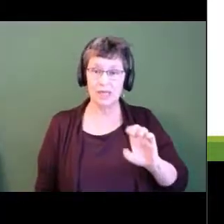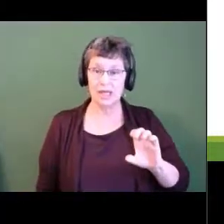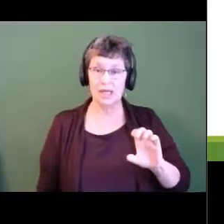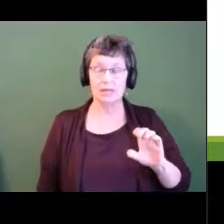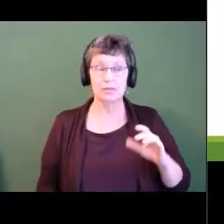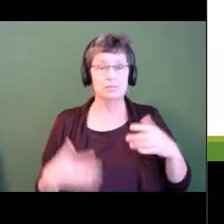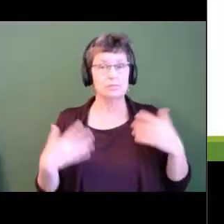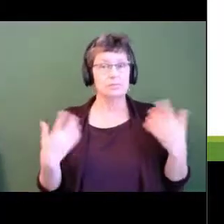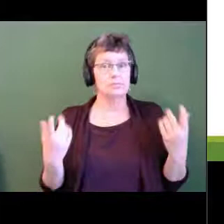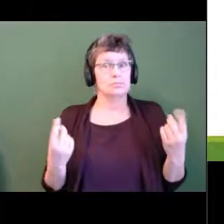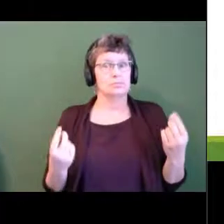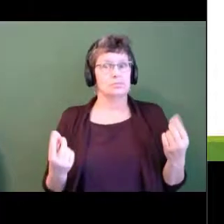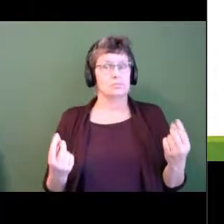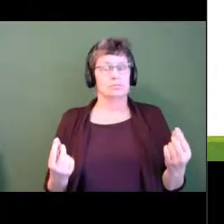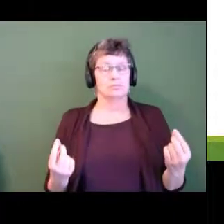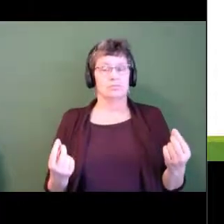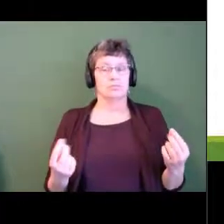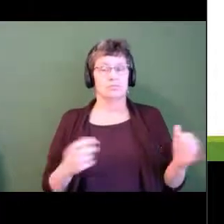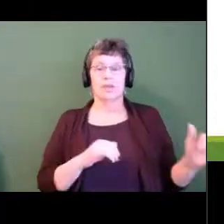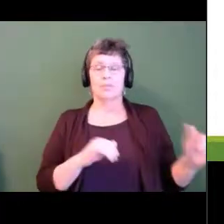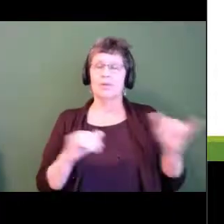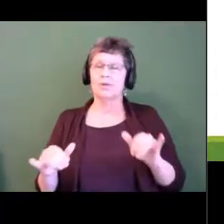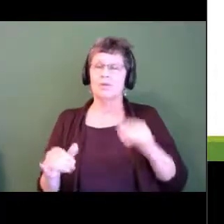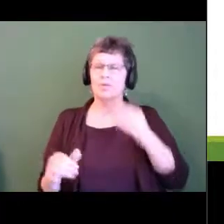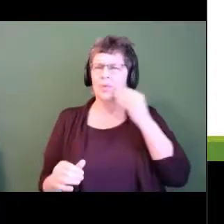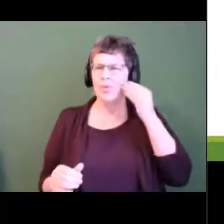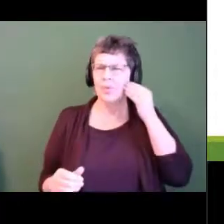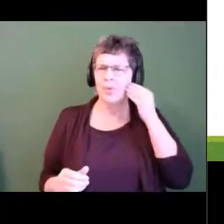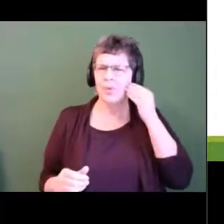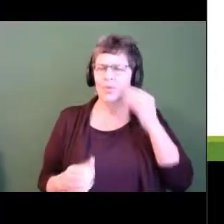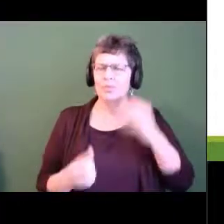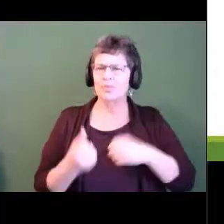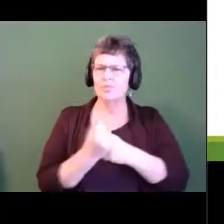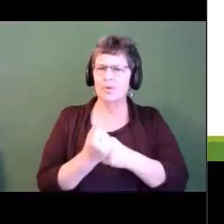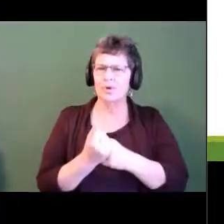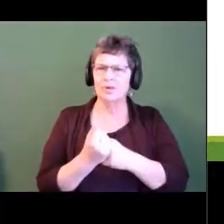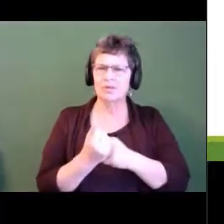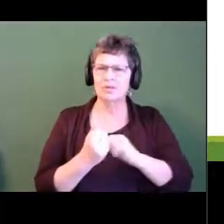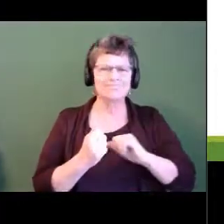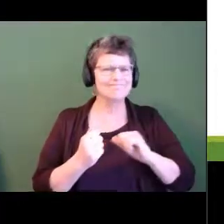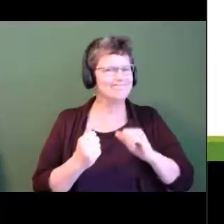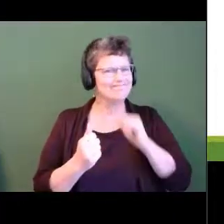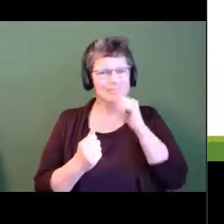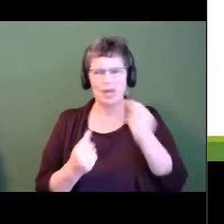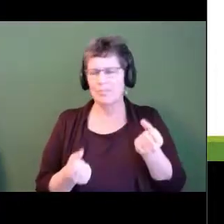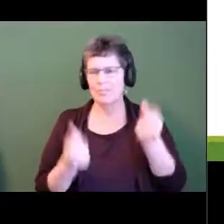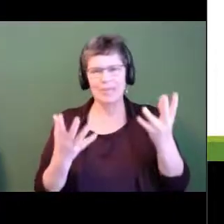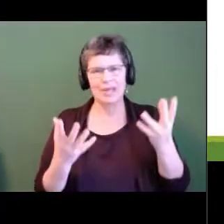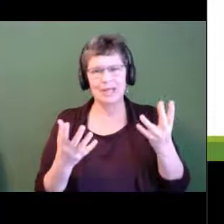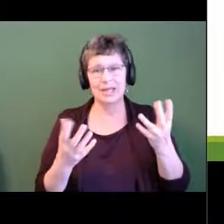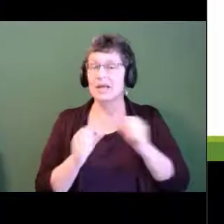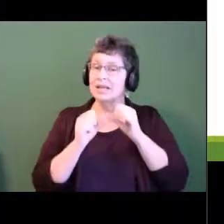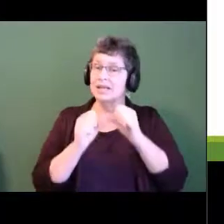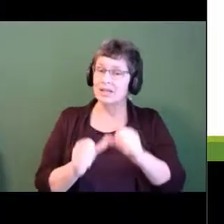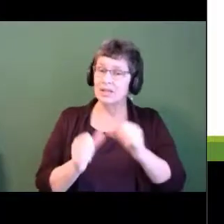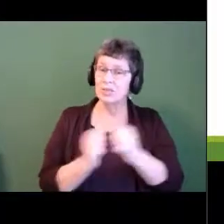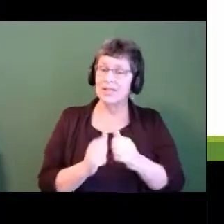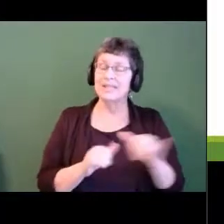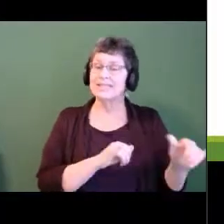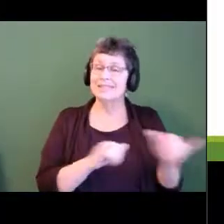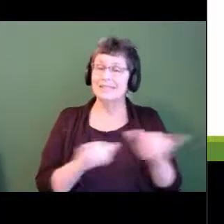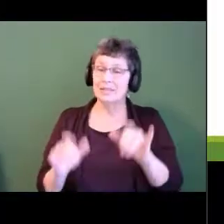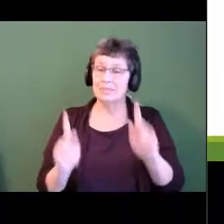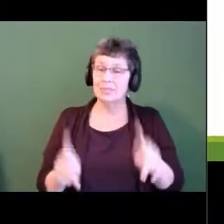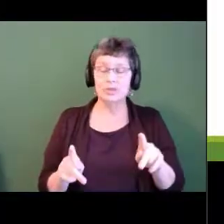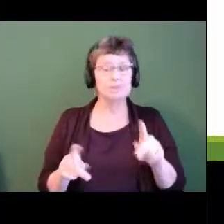COVID is the availability of home support workers, continuity of care, very challenging in a COVID situation for people that were